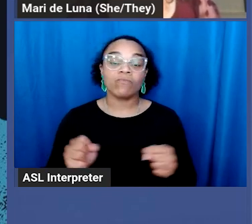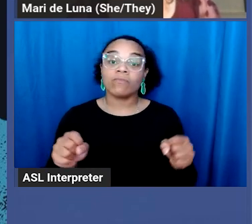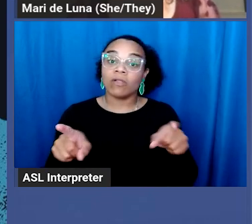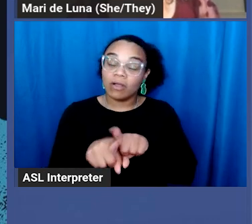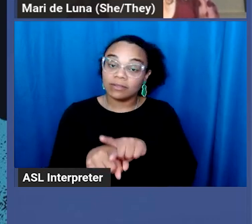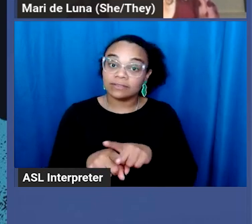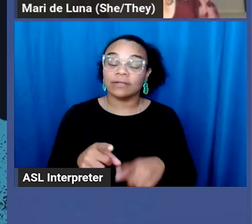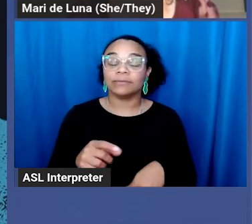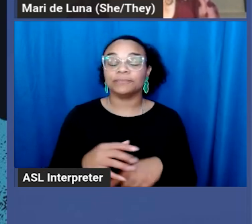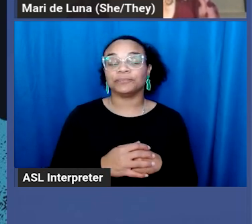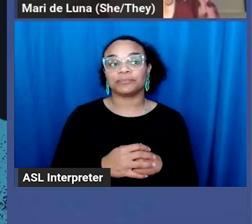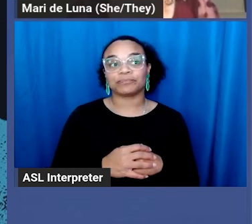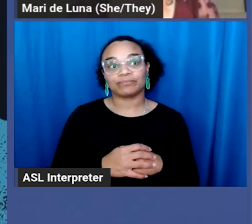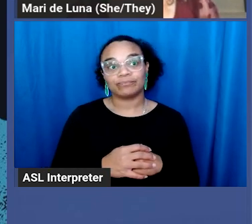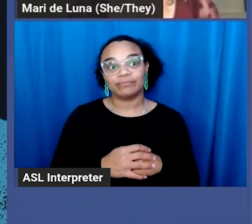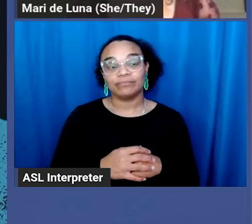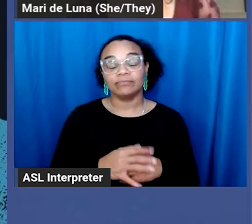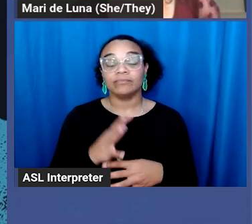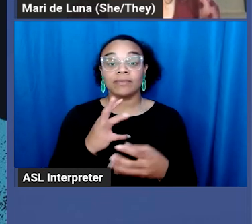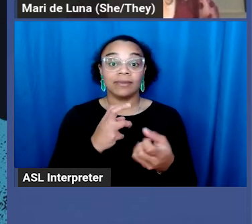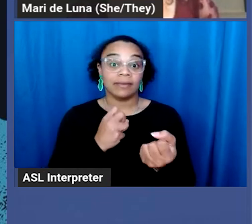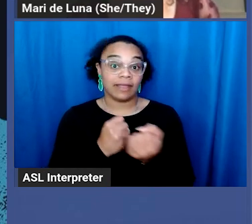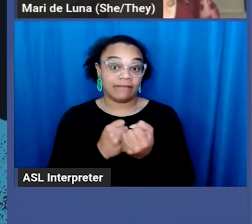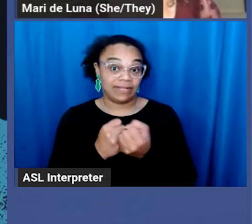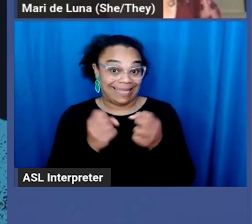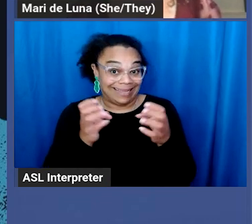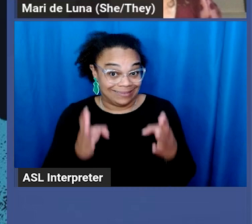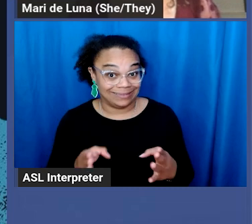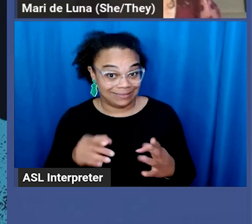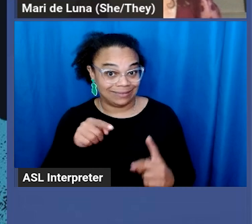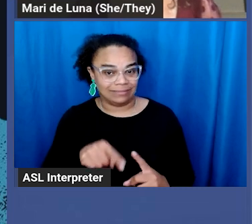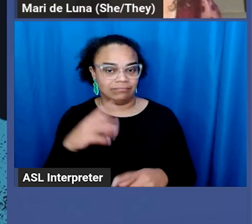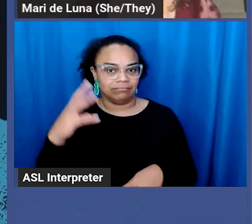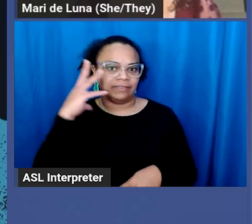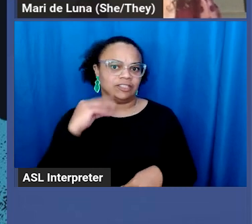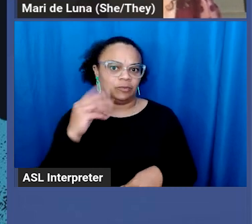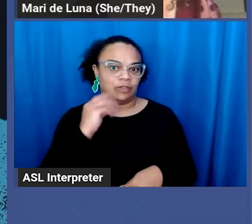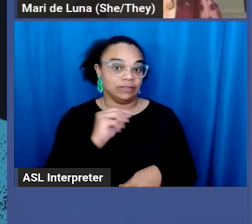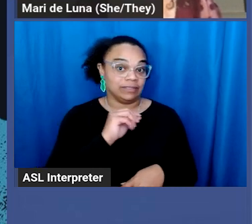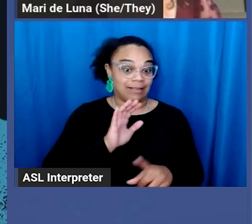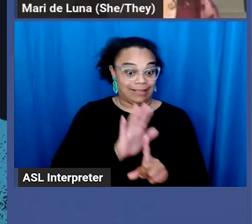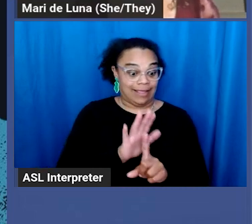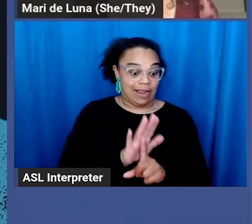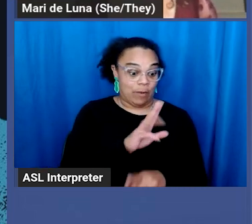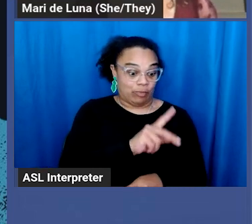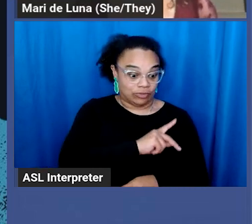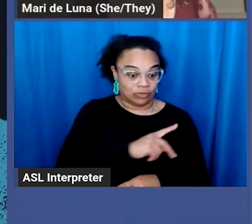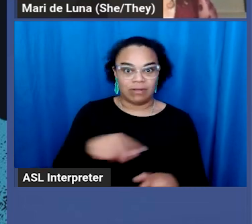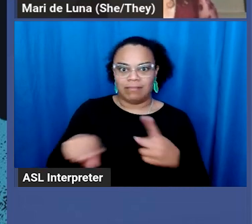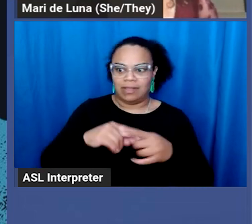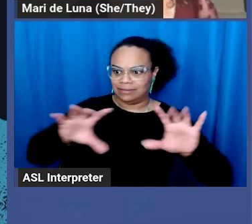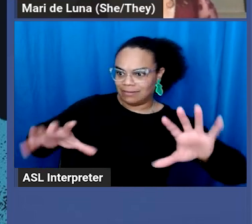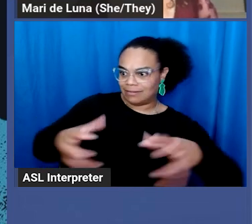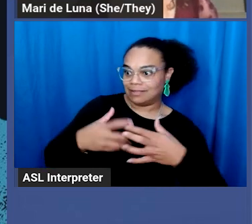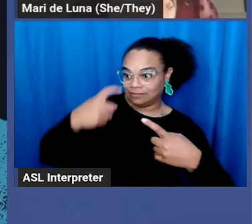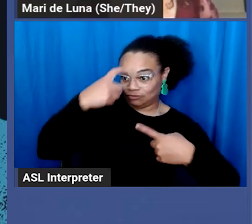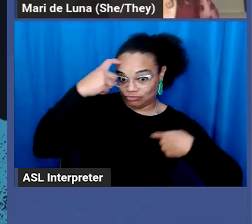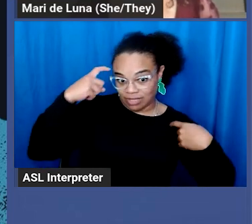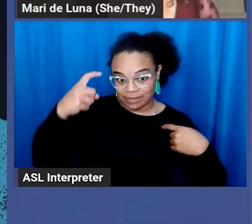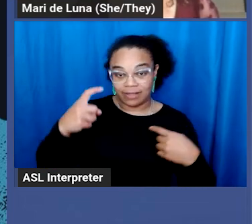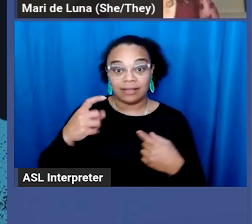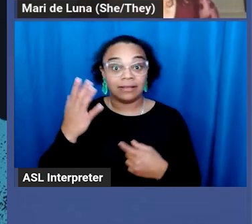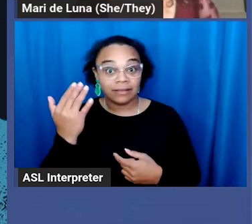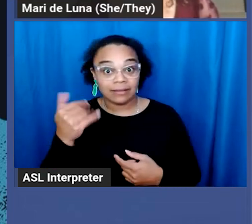Also, because advocates experience personal and collective trauma, both in the systems they